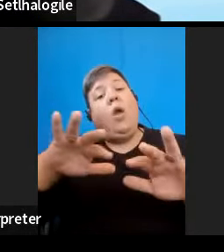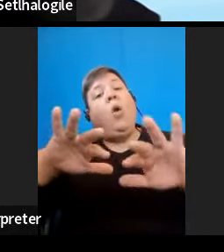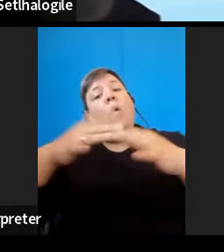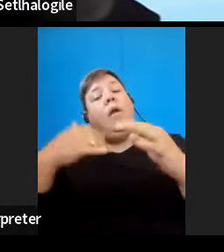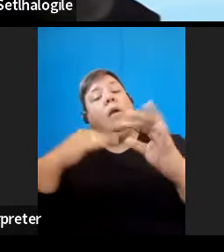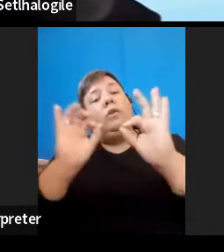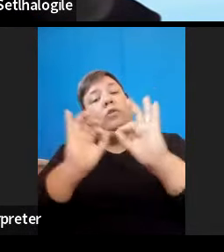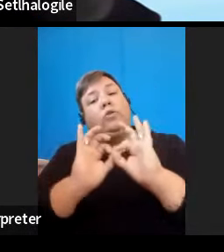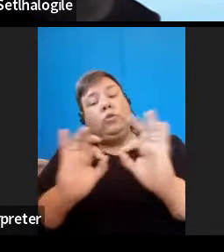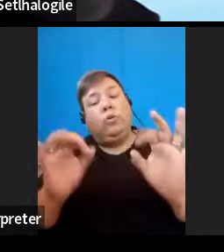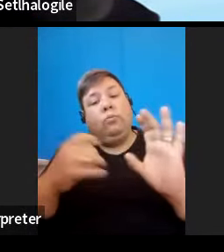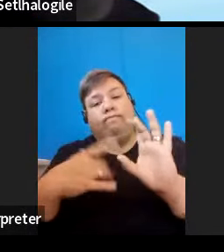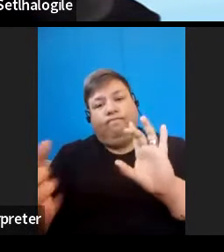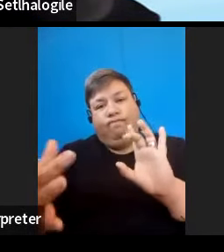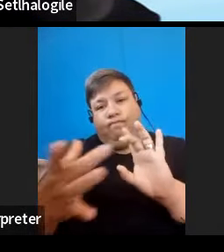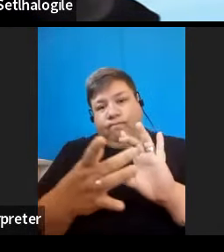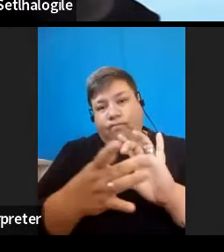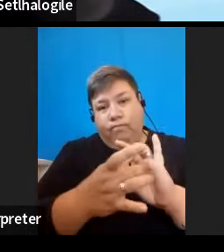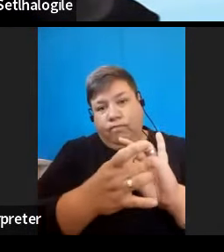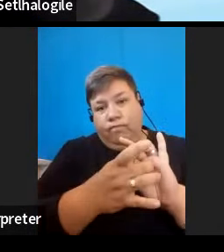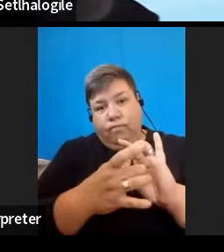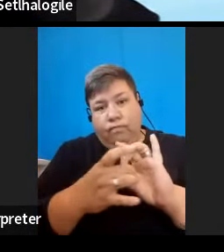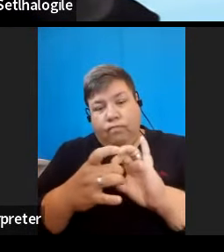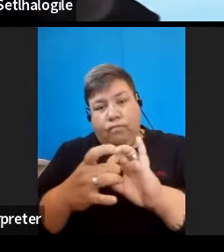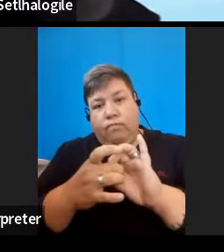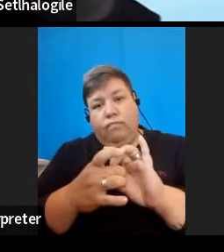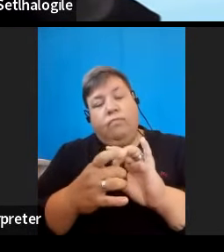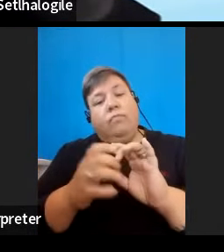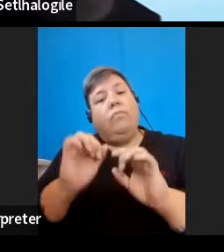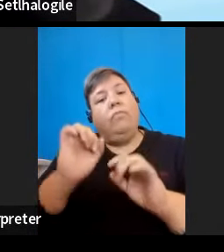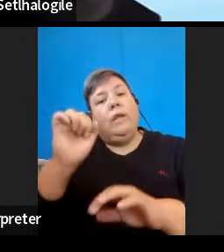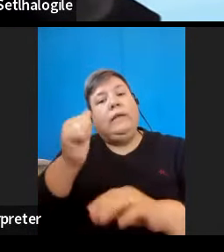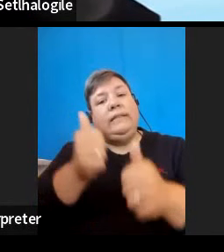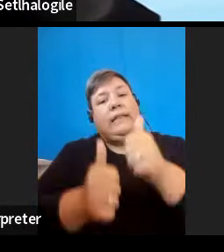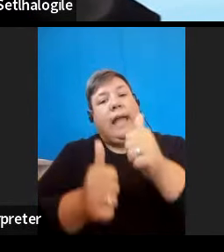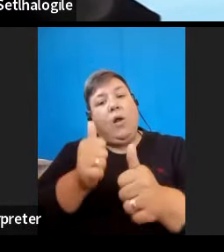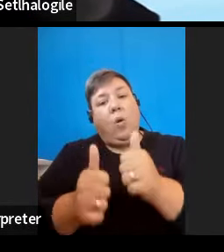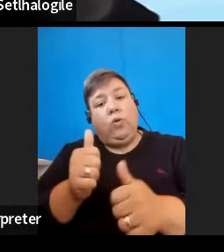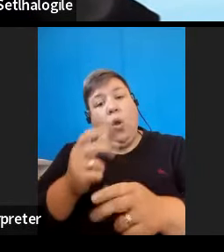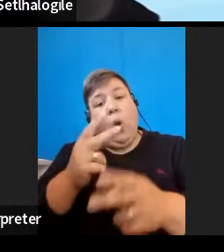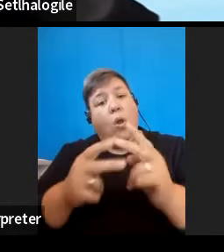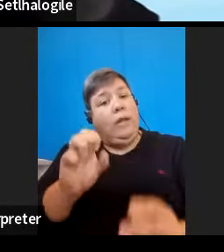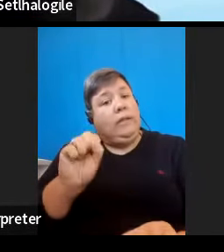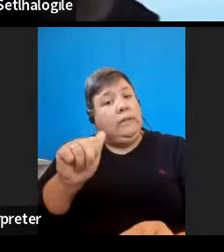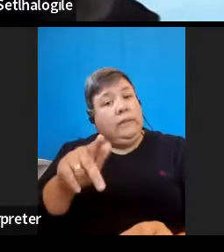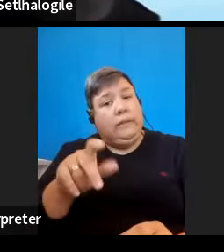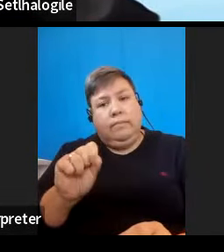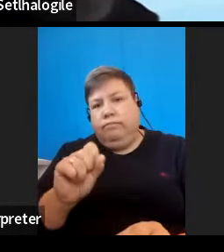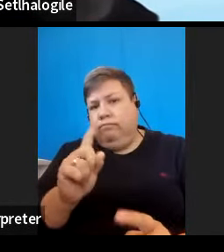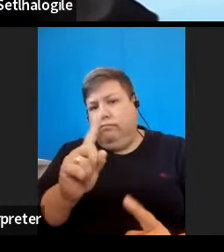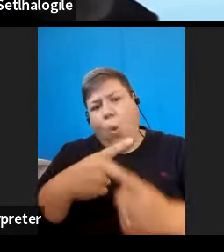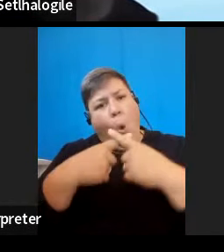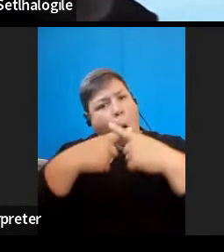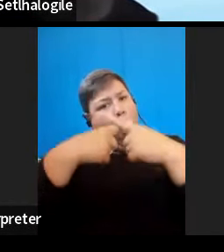we engage other government stakeholders, not only SAPS, but all the government agencies at the port of entry